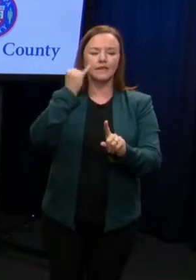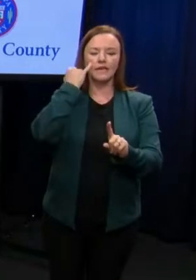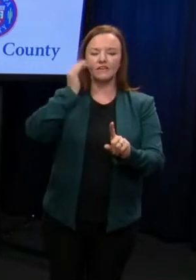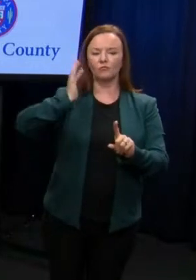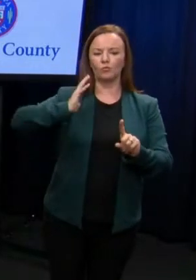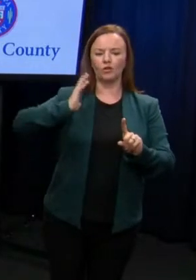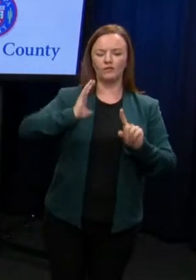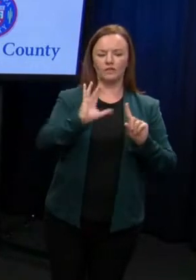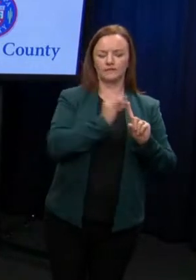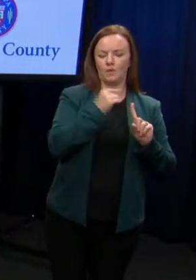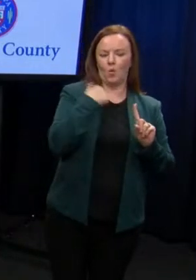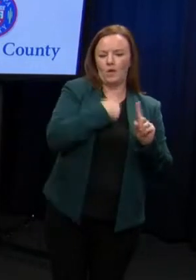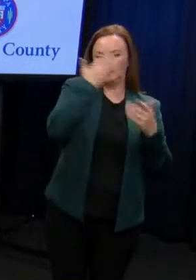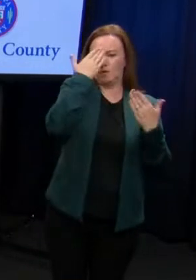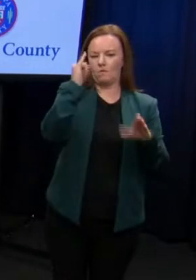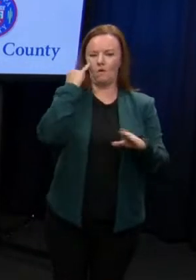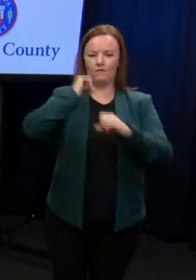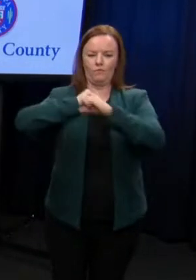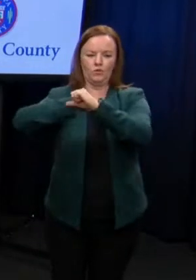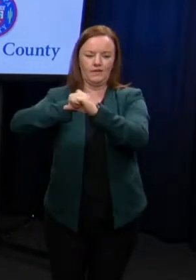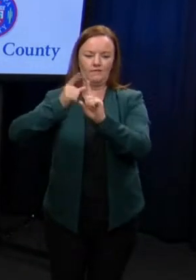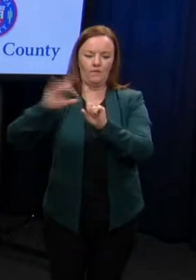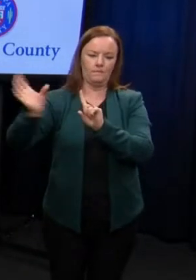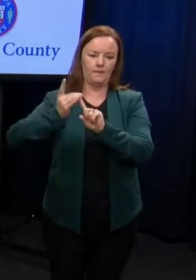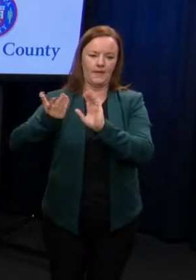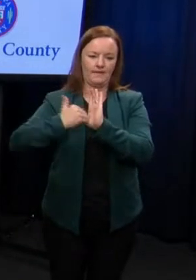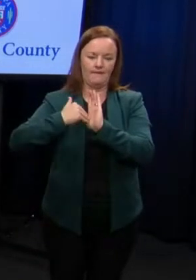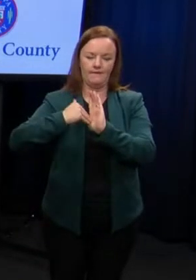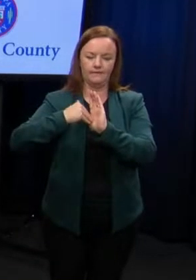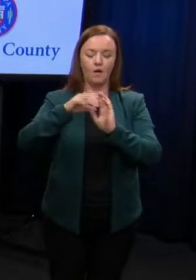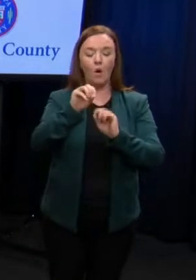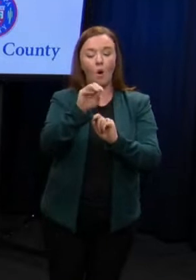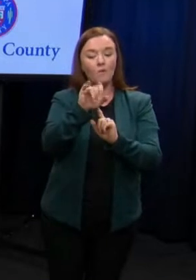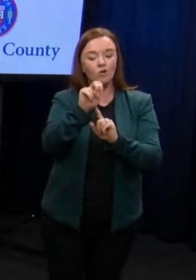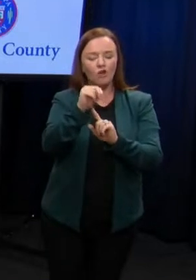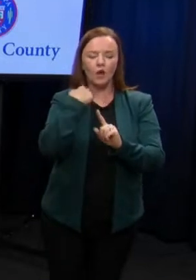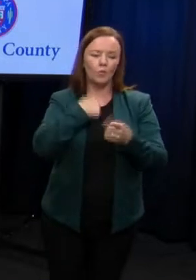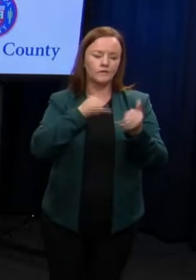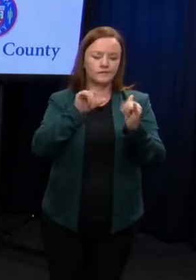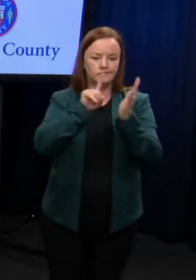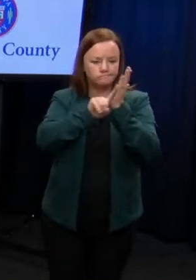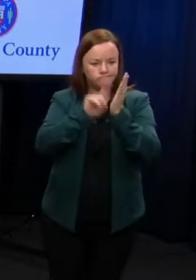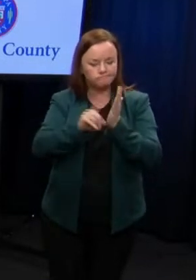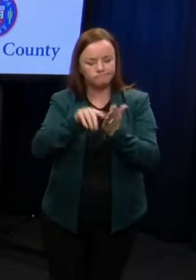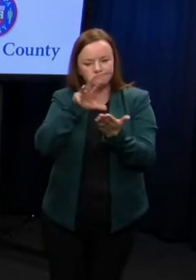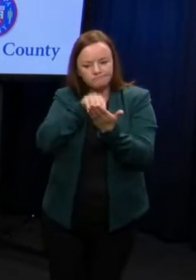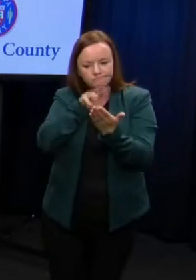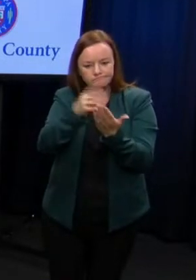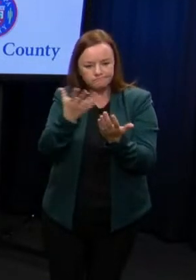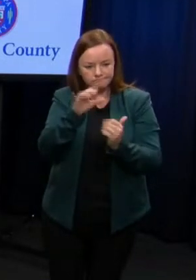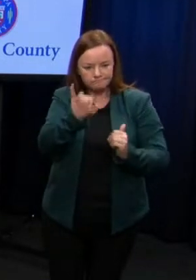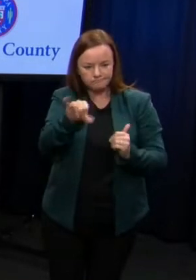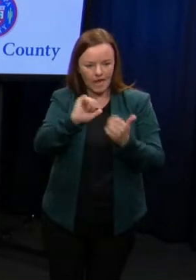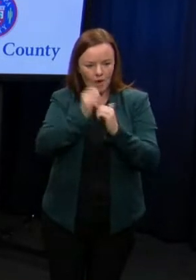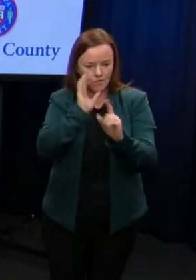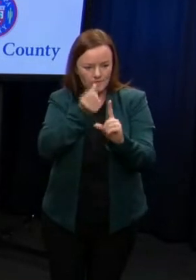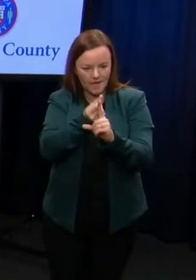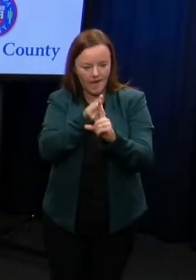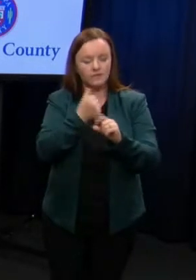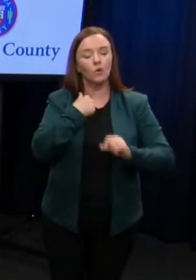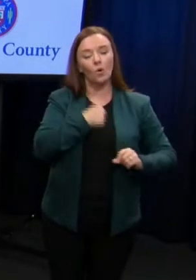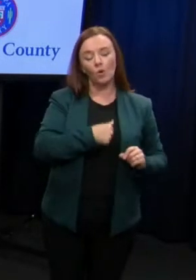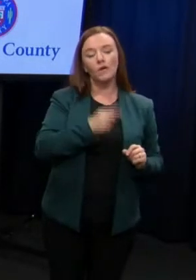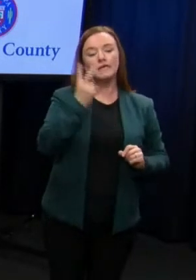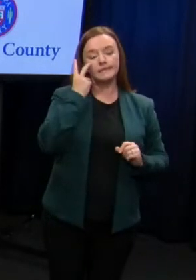infection offers you. We're still learning a lot about Omicron. We are starting to see that although there is